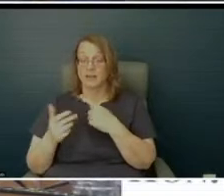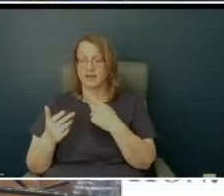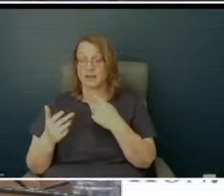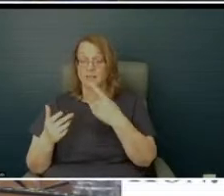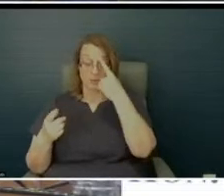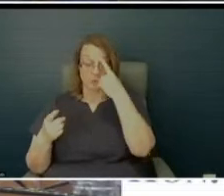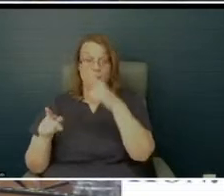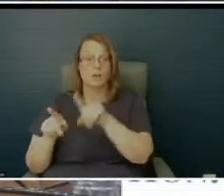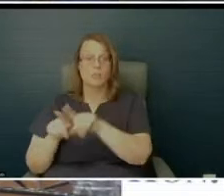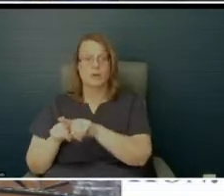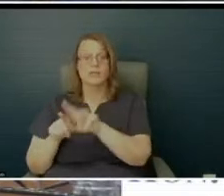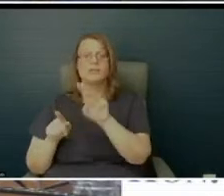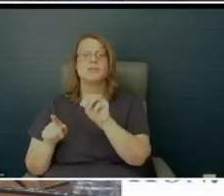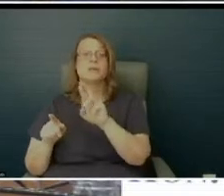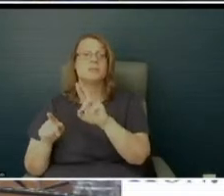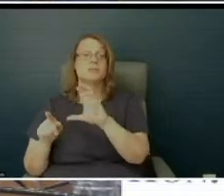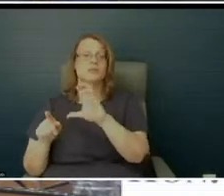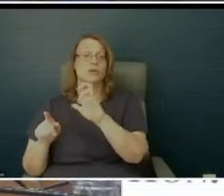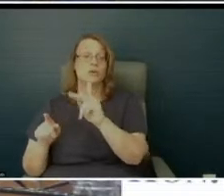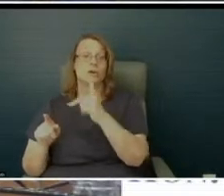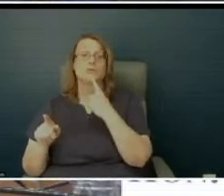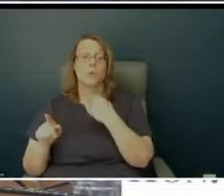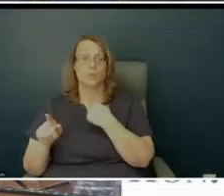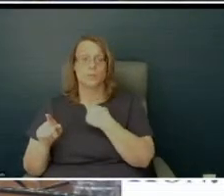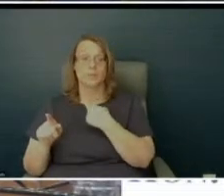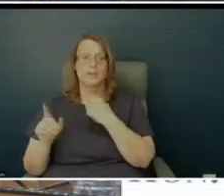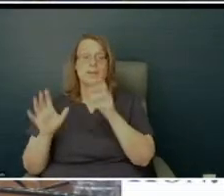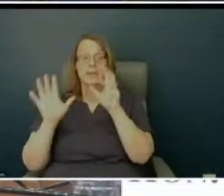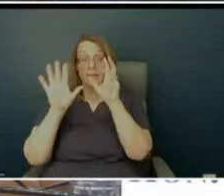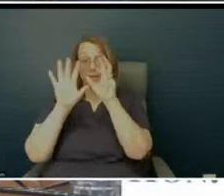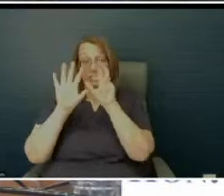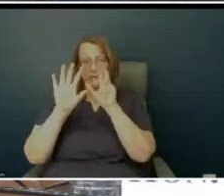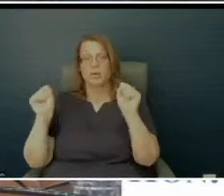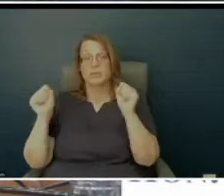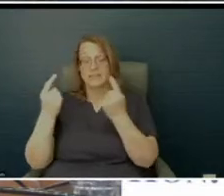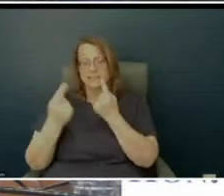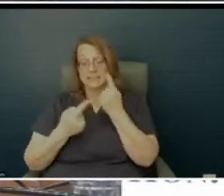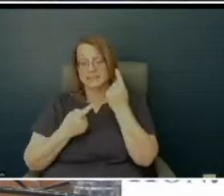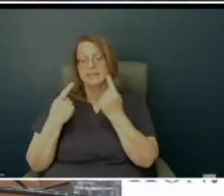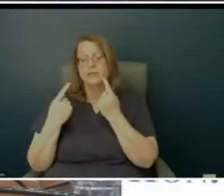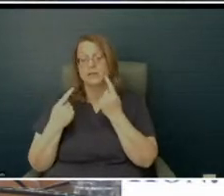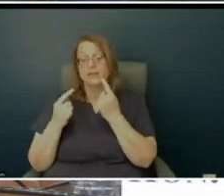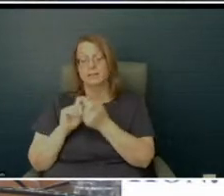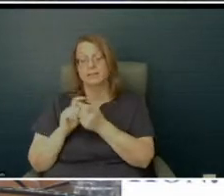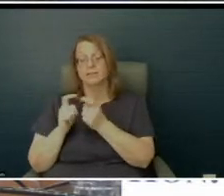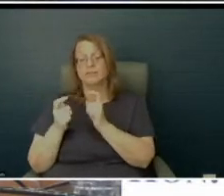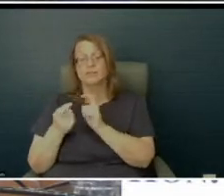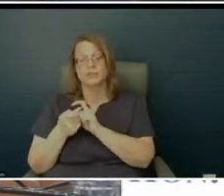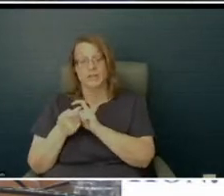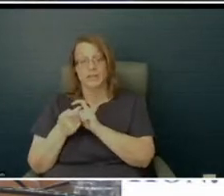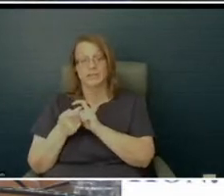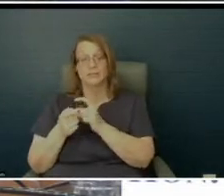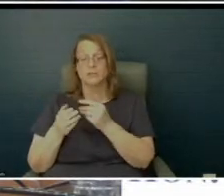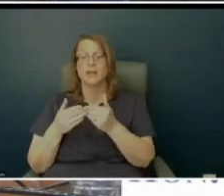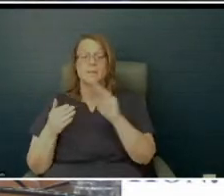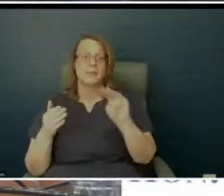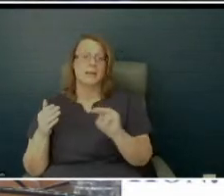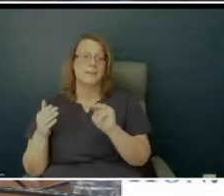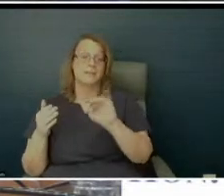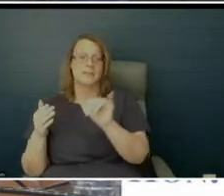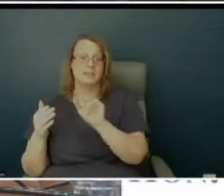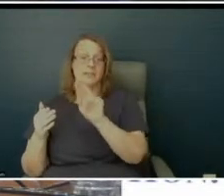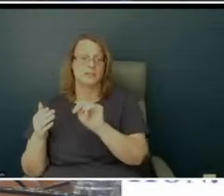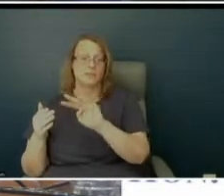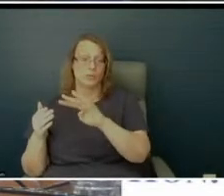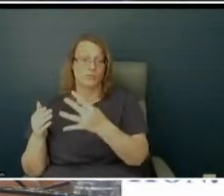had told me at that point that the president was considering making the change by Monday, January 4th. So